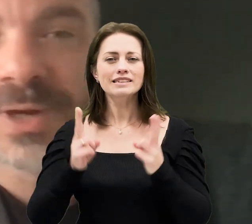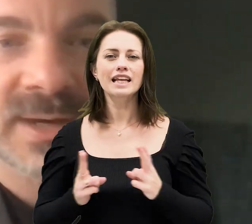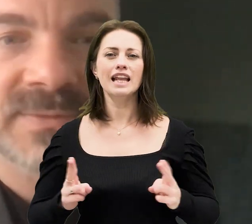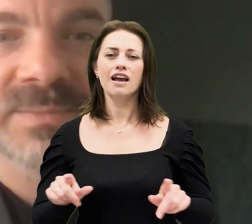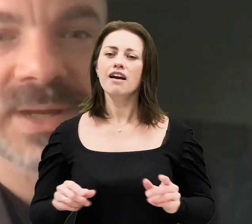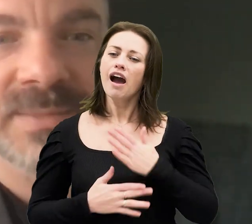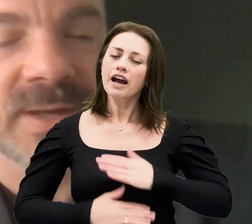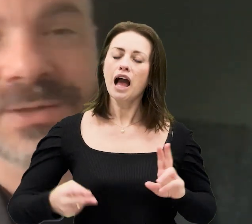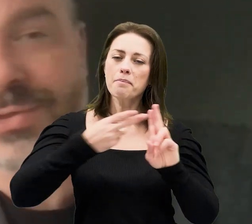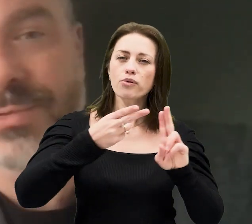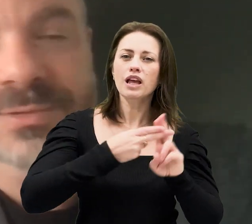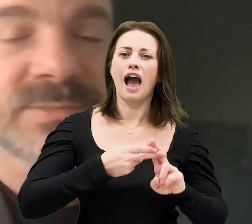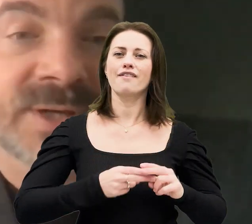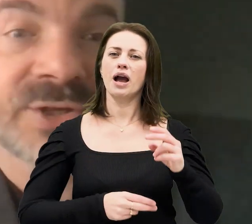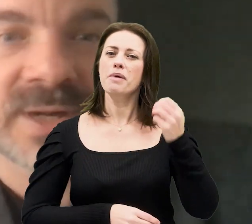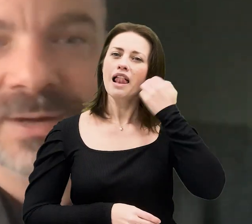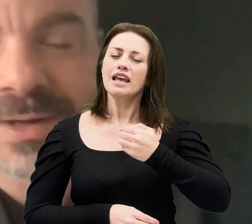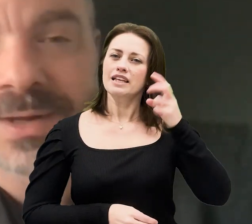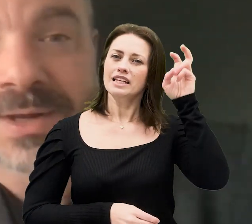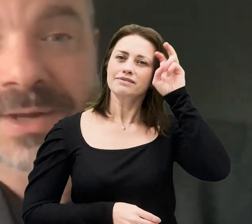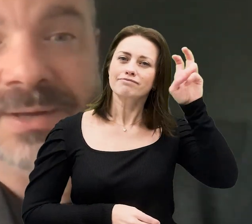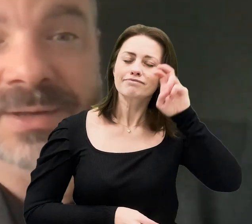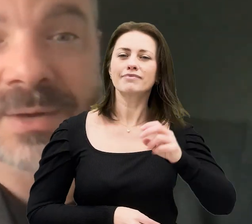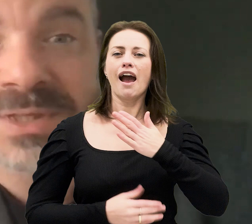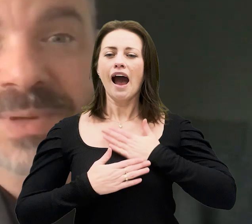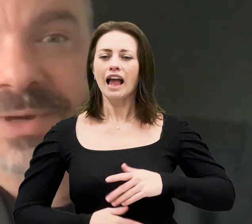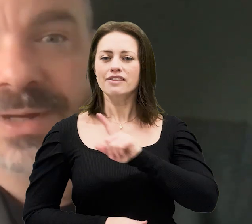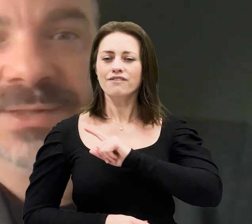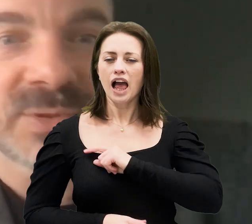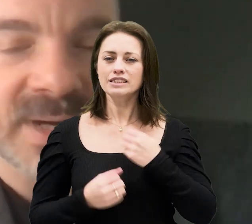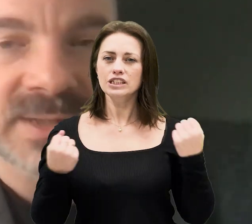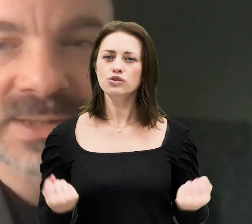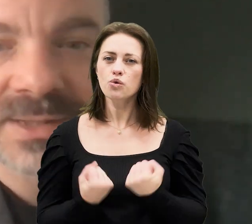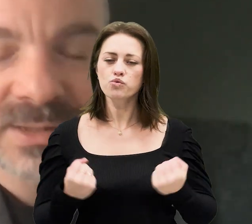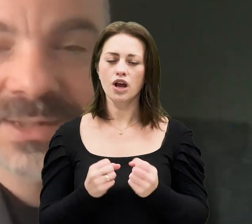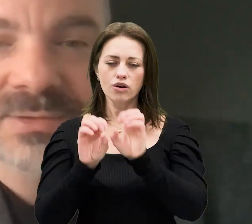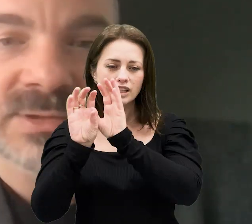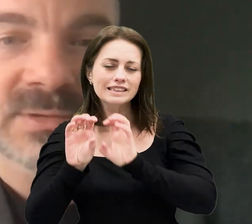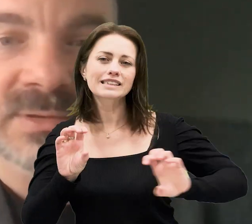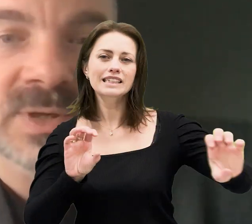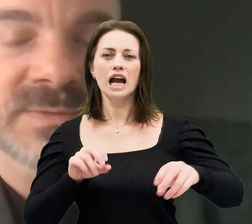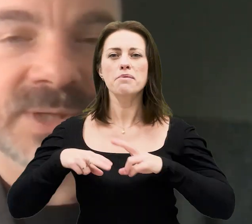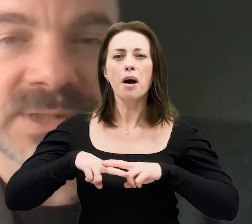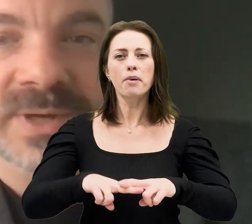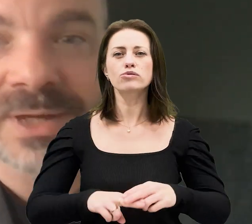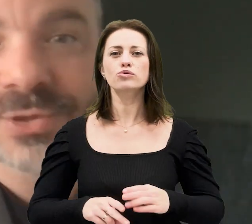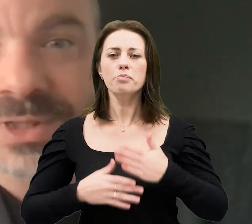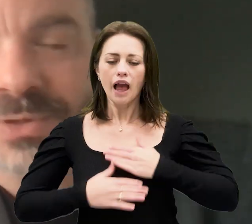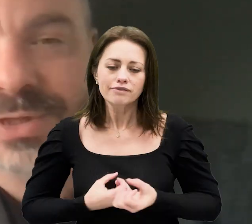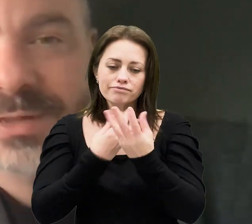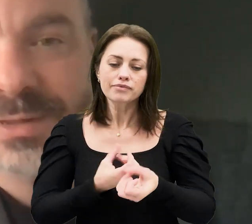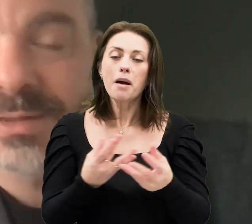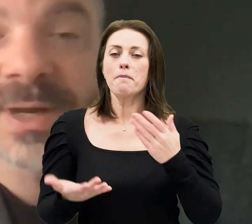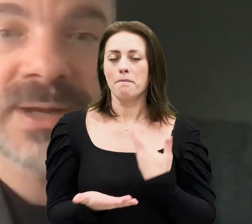abroad, to learn from them, and to share our experience, good practices. And this is also one of the reasons why I